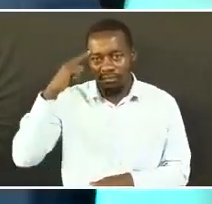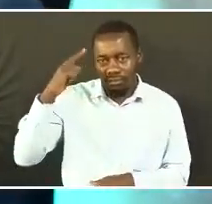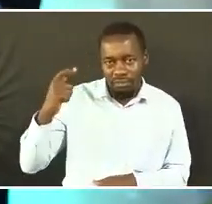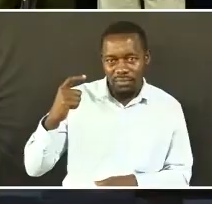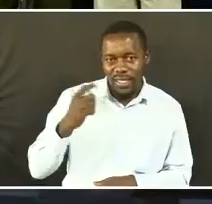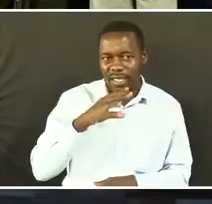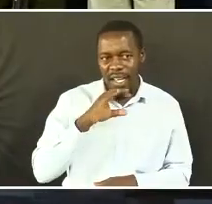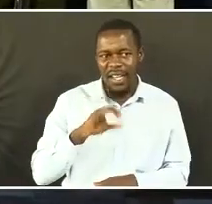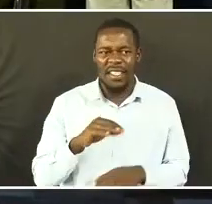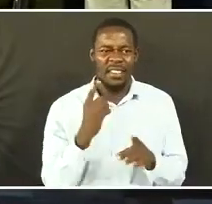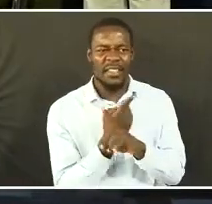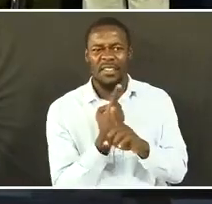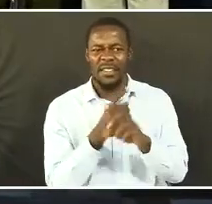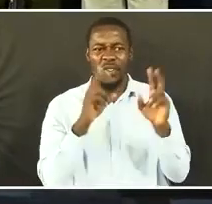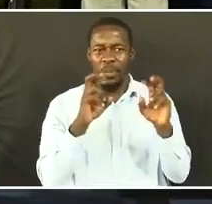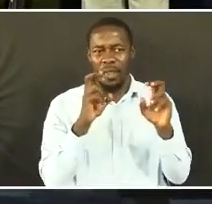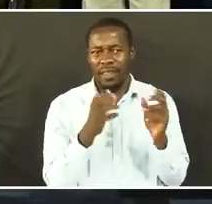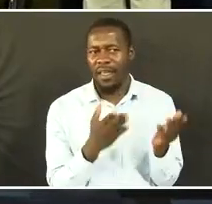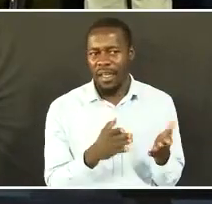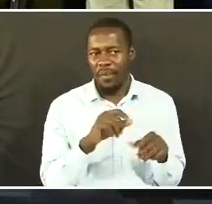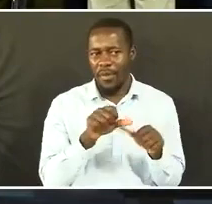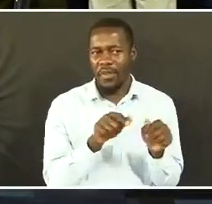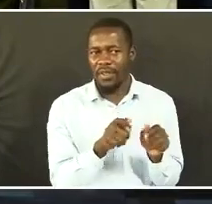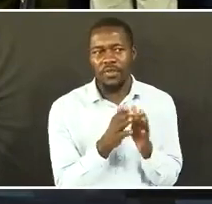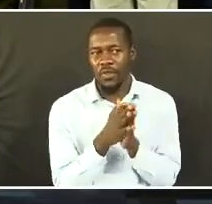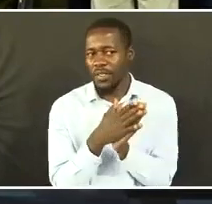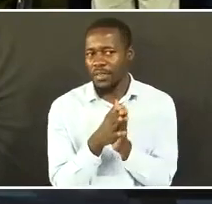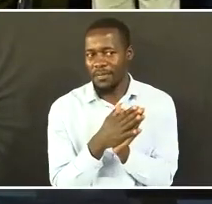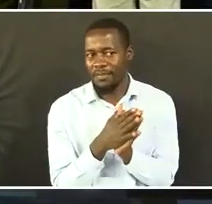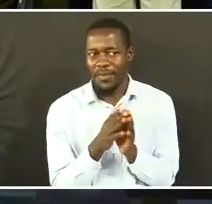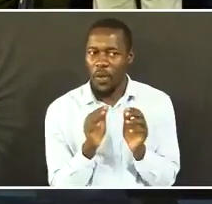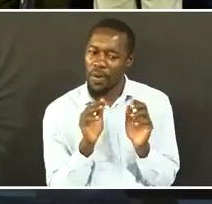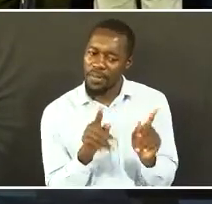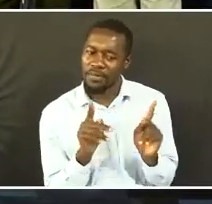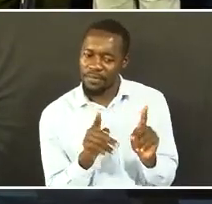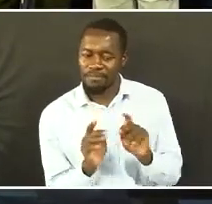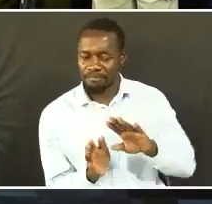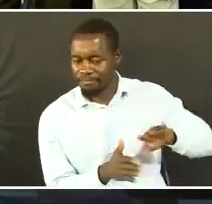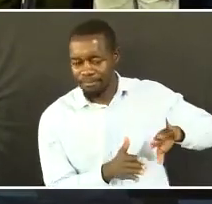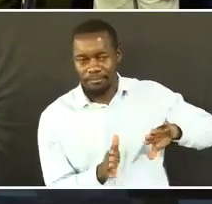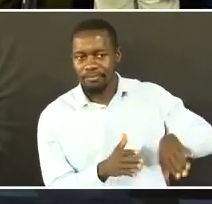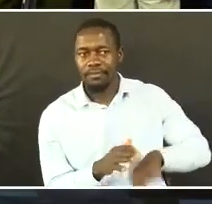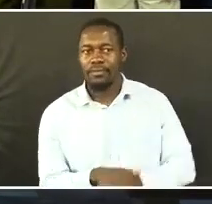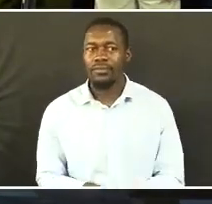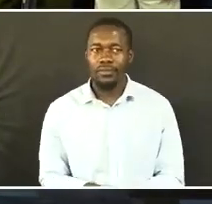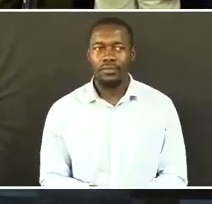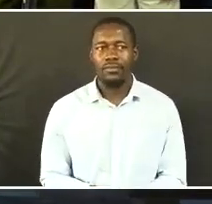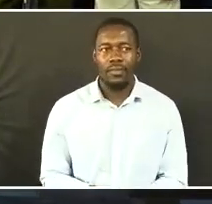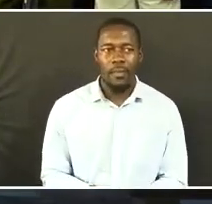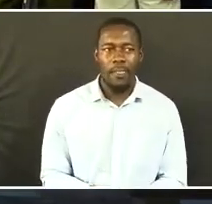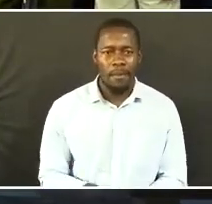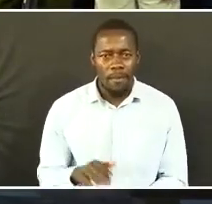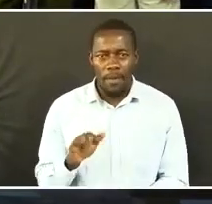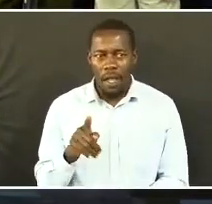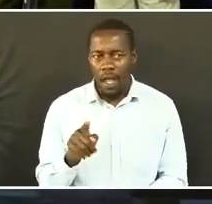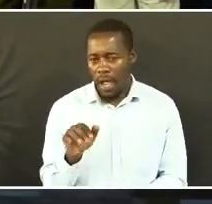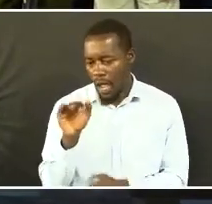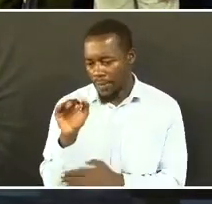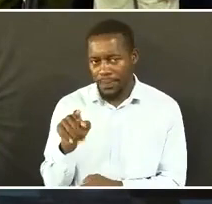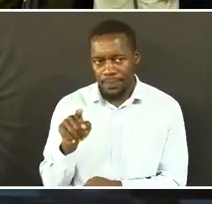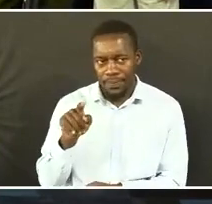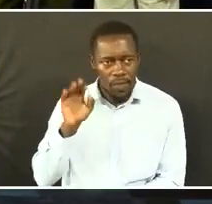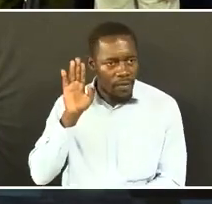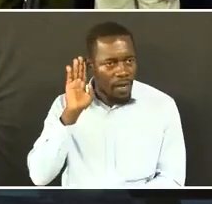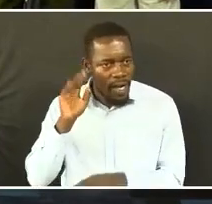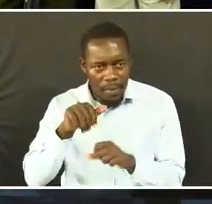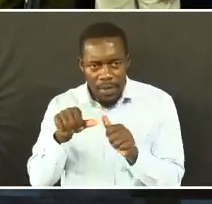people. Amen? Okay. How long, Gami, you have heard of the